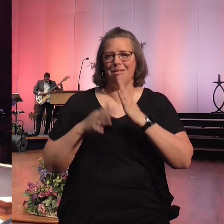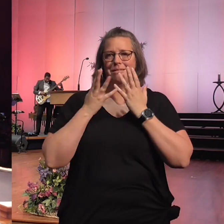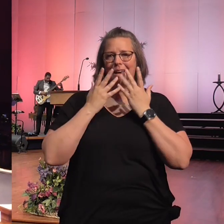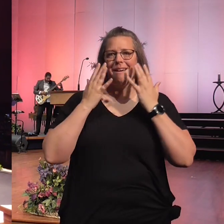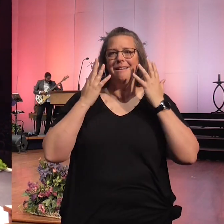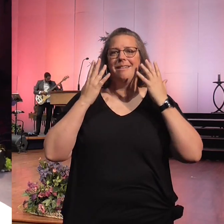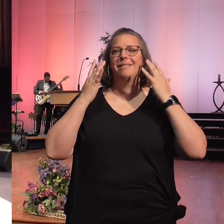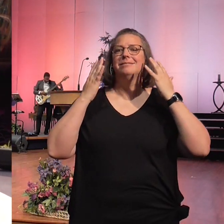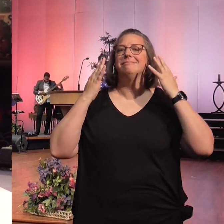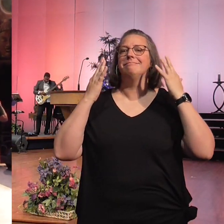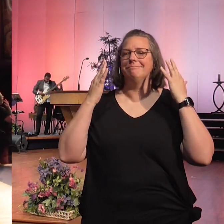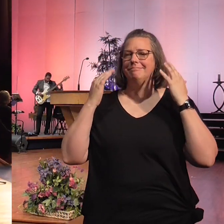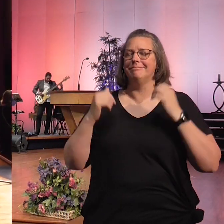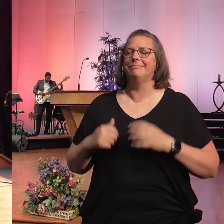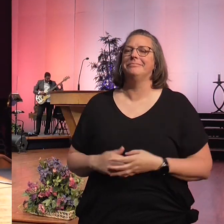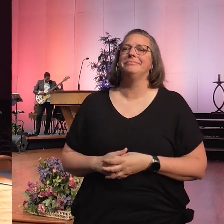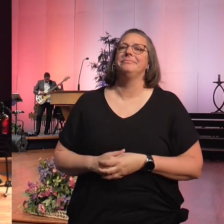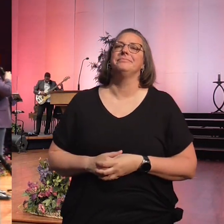kind.